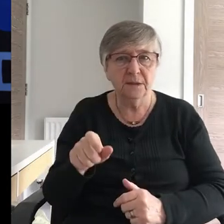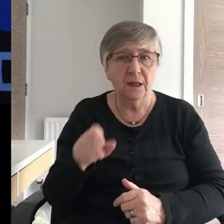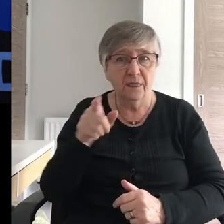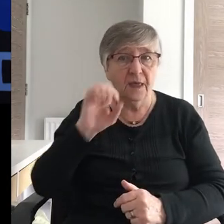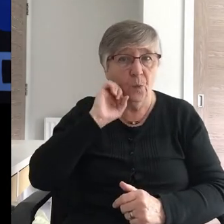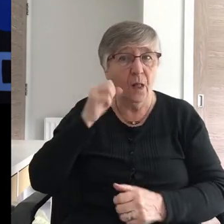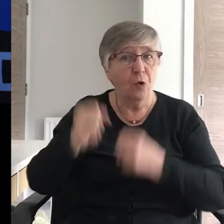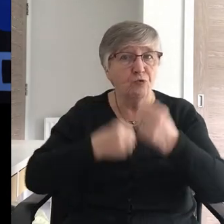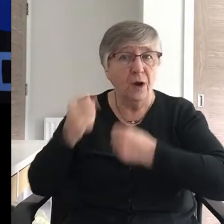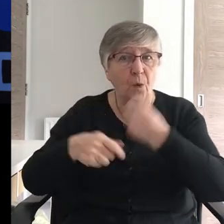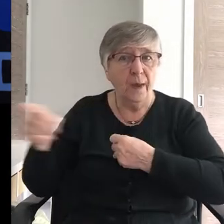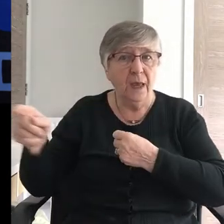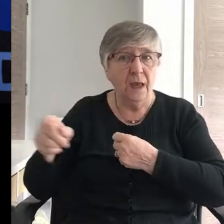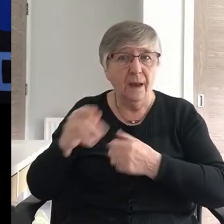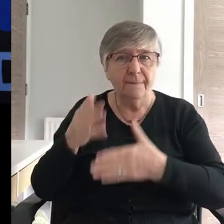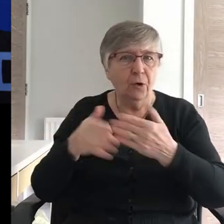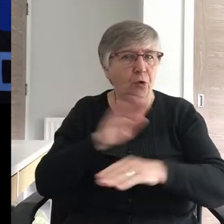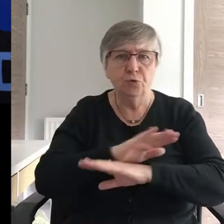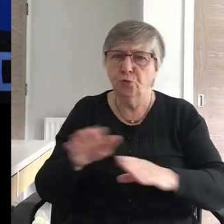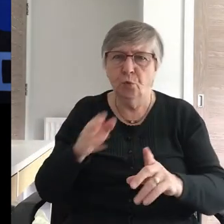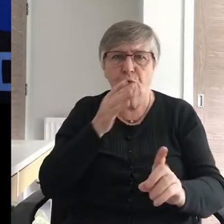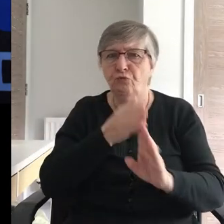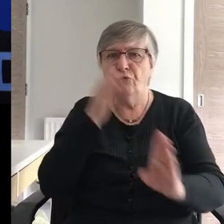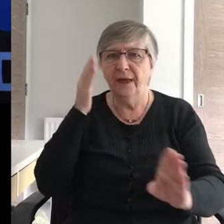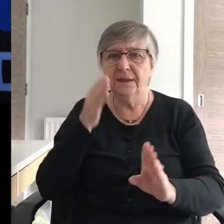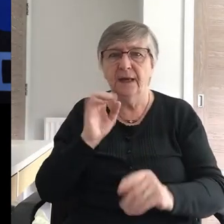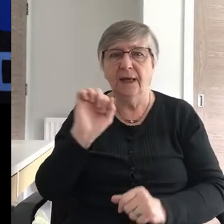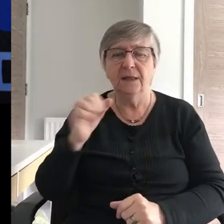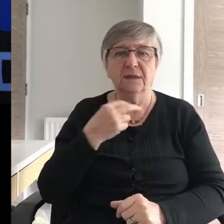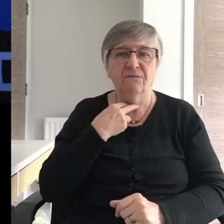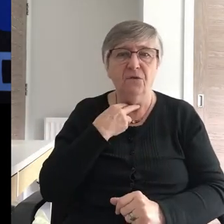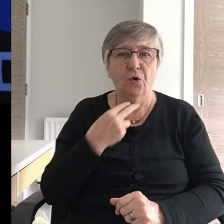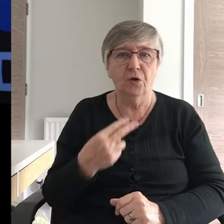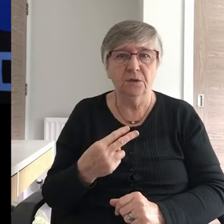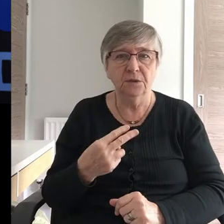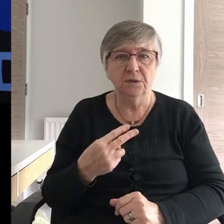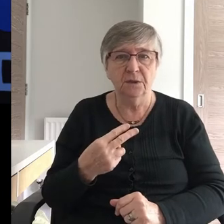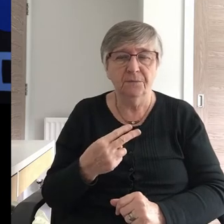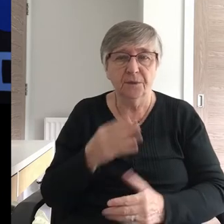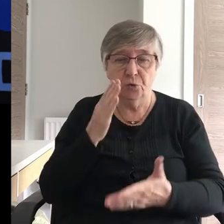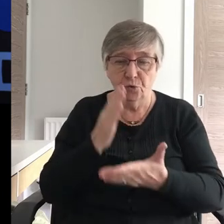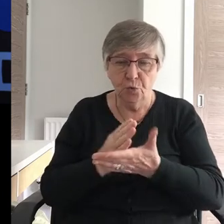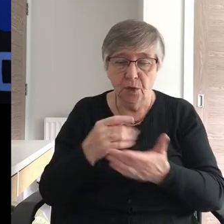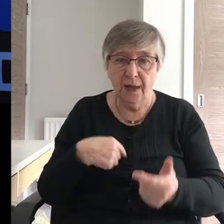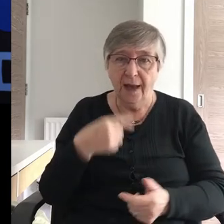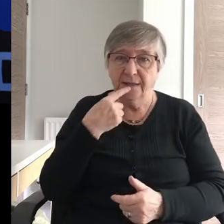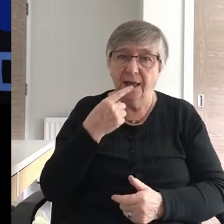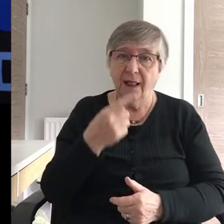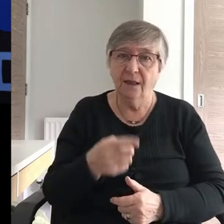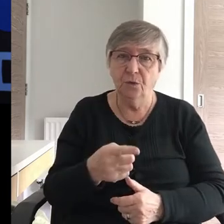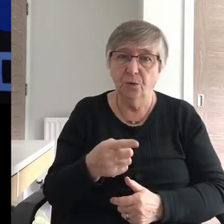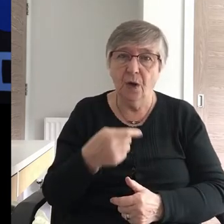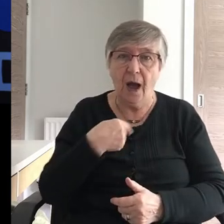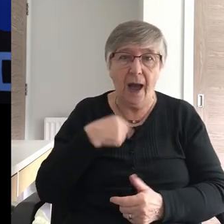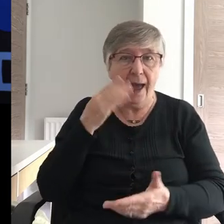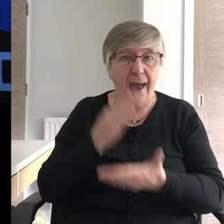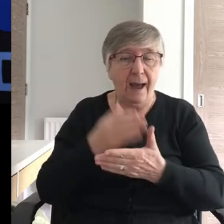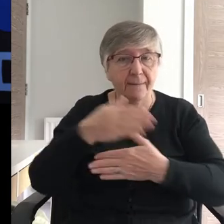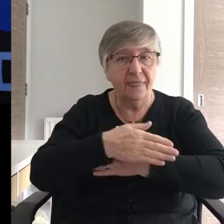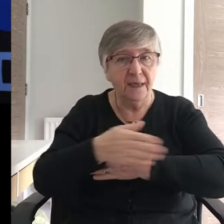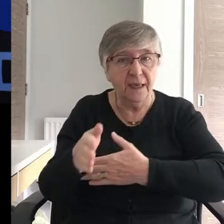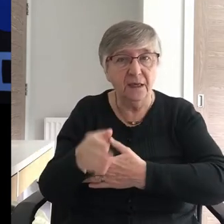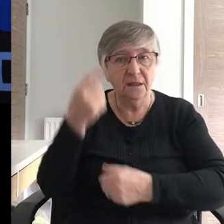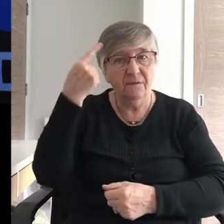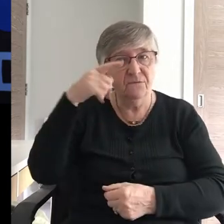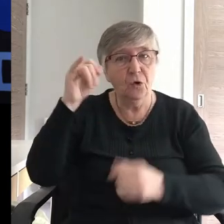from him because they do not recognize a stranger's voice. Very truly, I tell you, I am the gate for